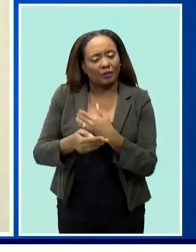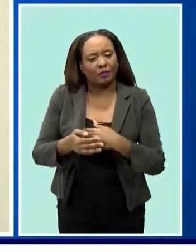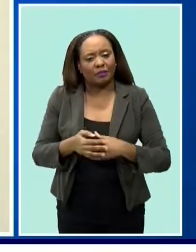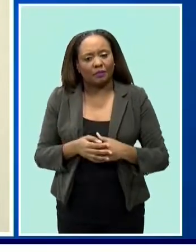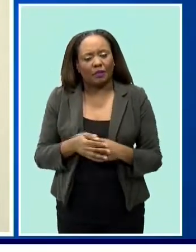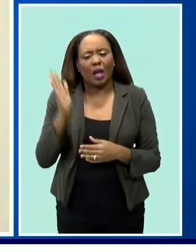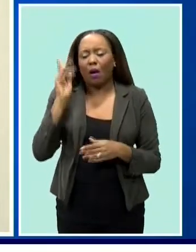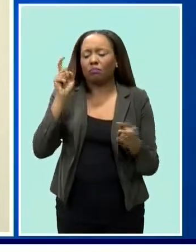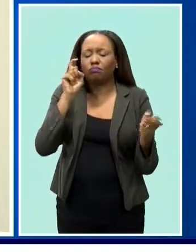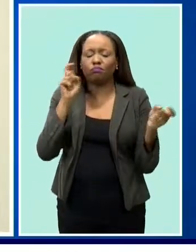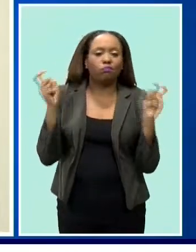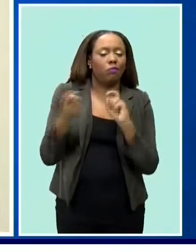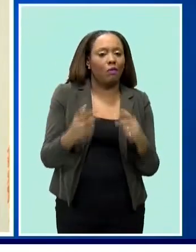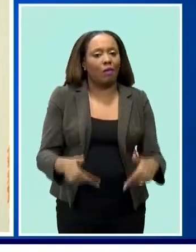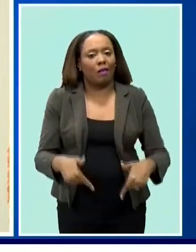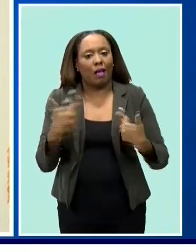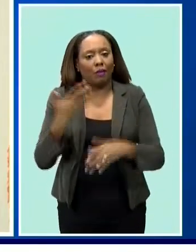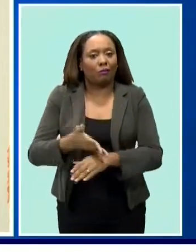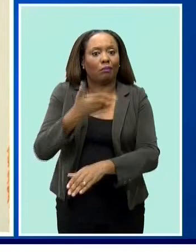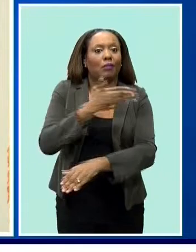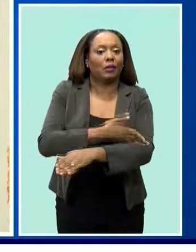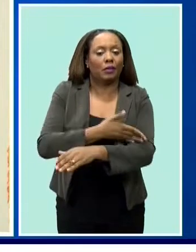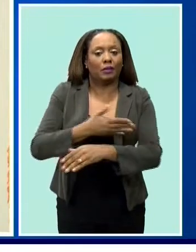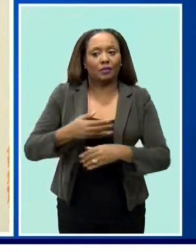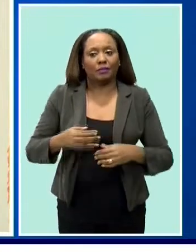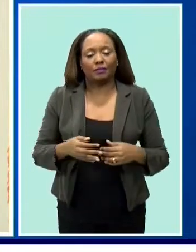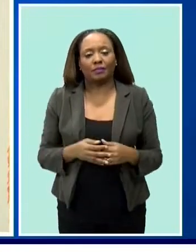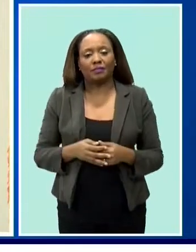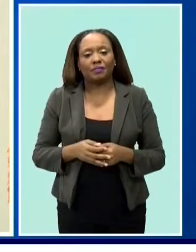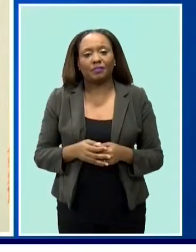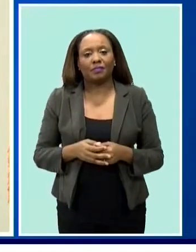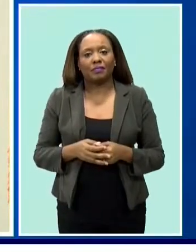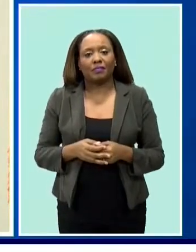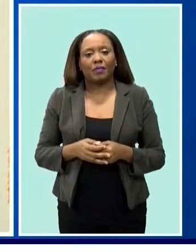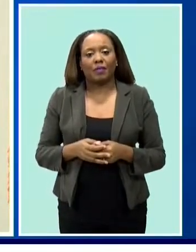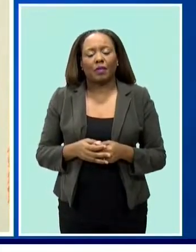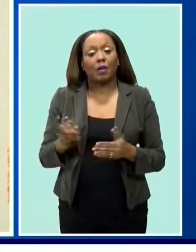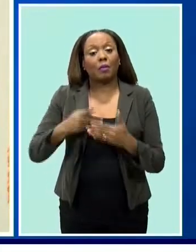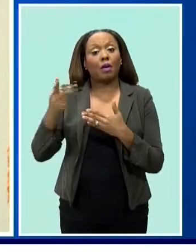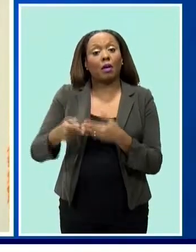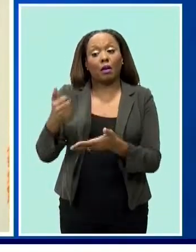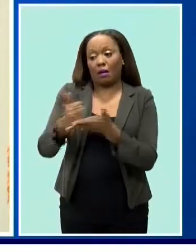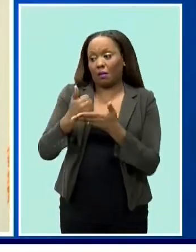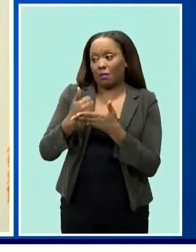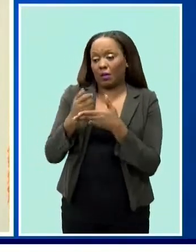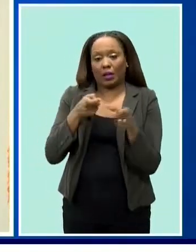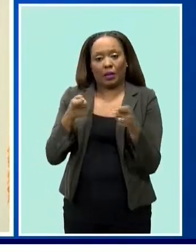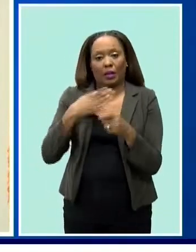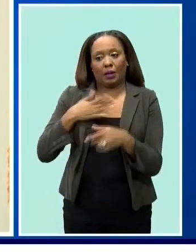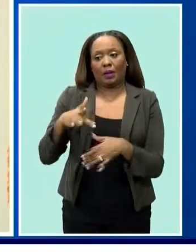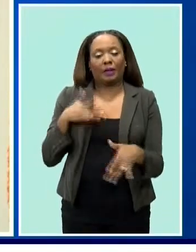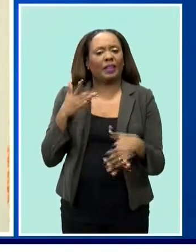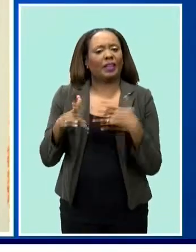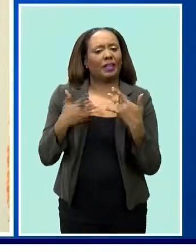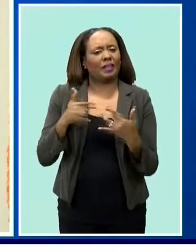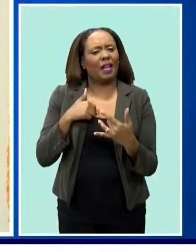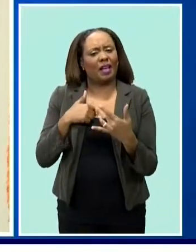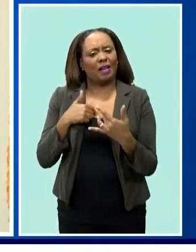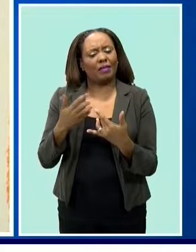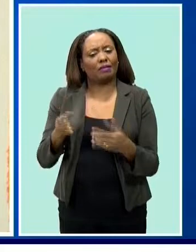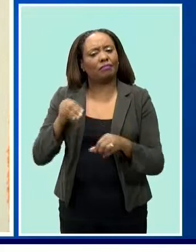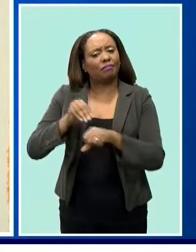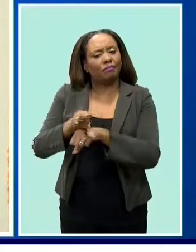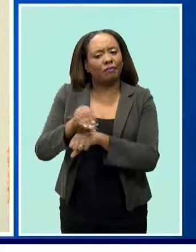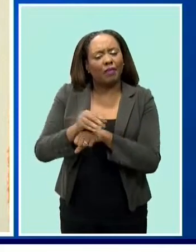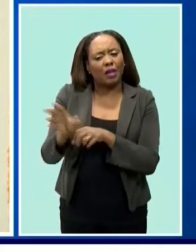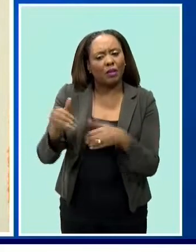guarantee it will change your life for the better. This program really helped me to manage my feelings, and I would really recommend the program to any young person